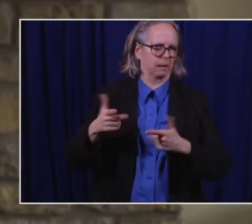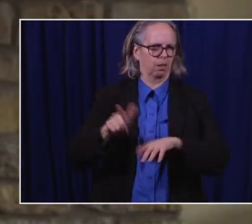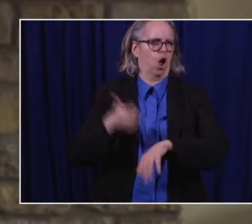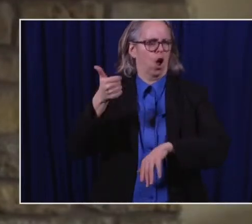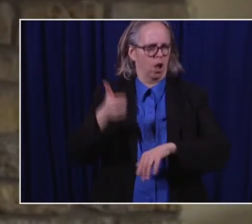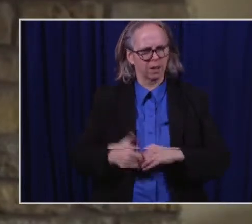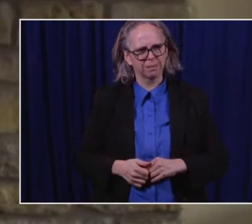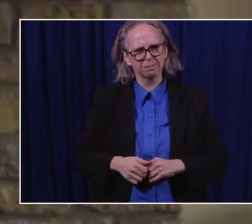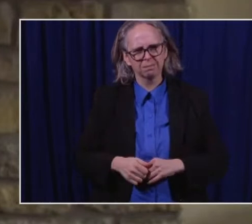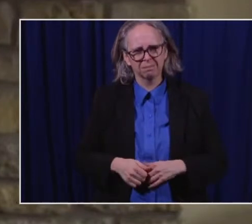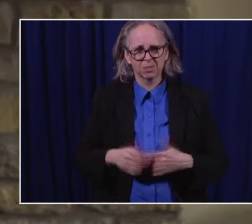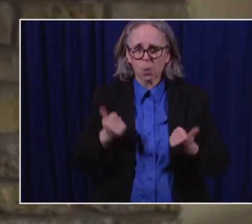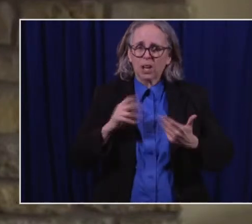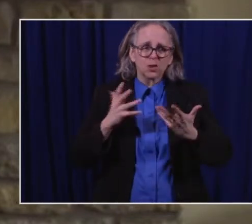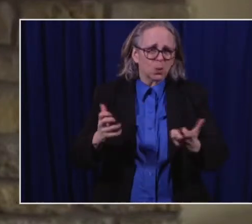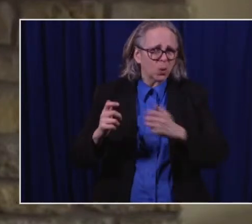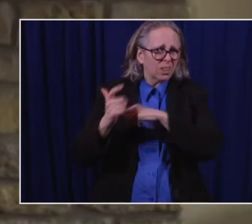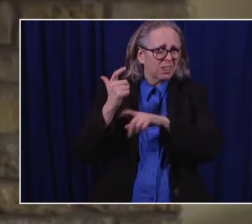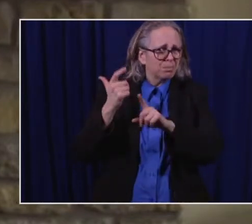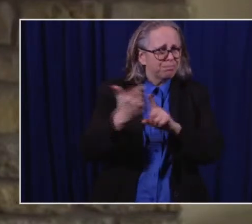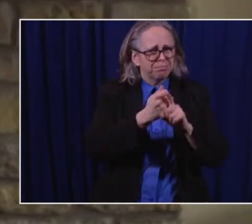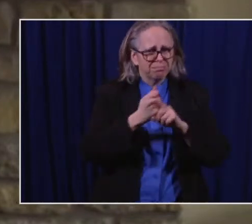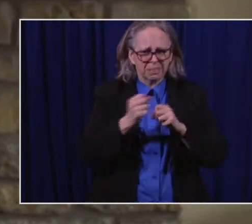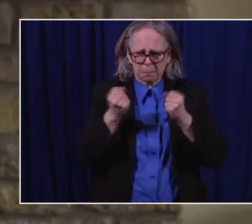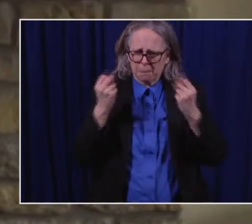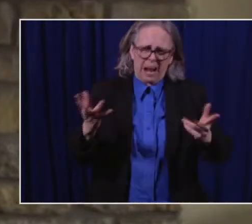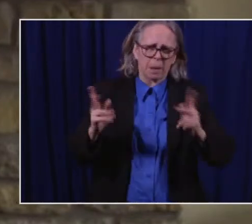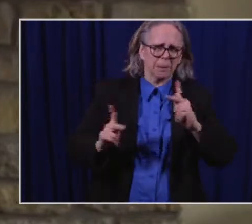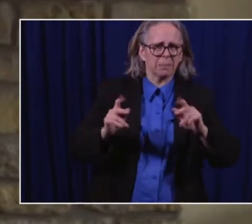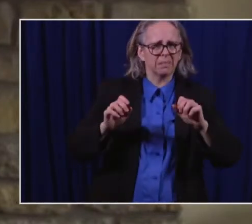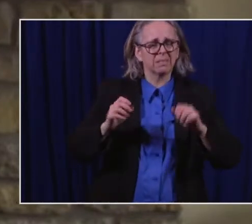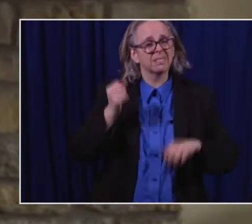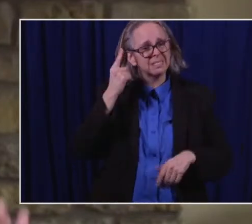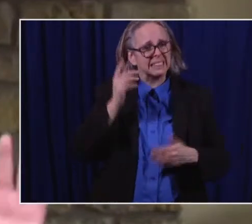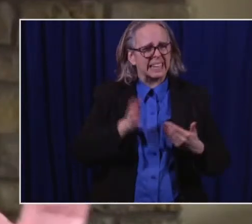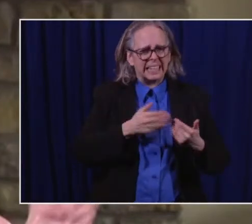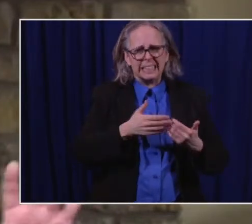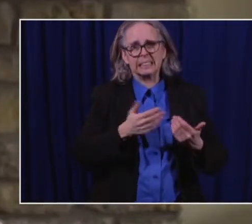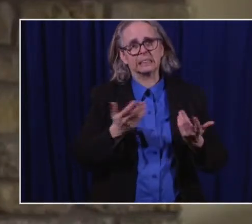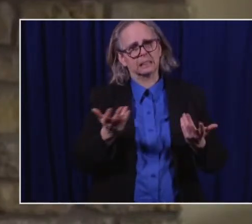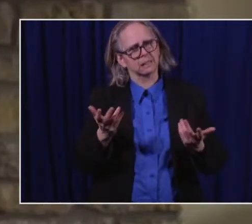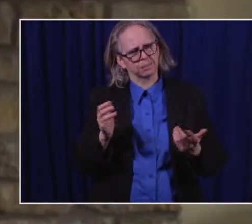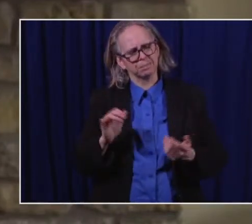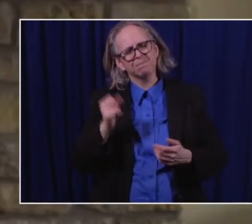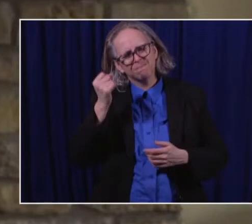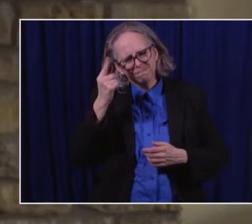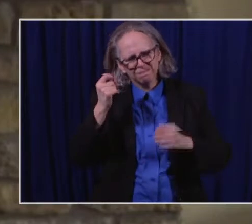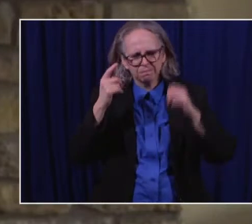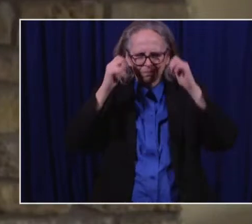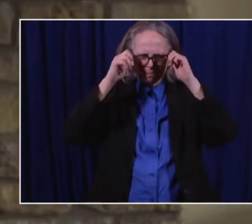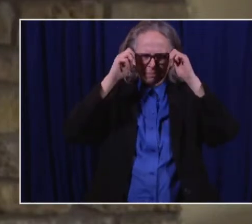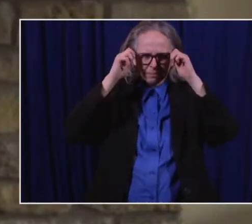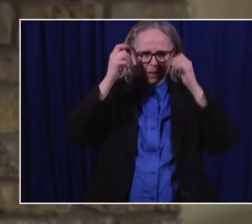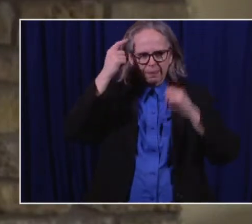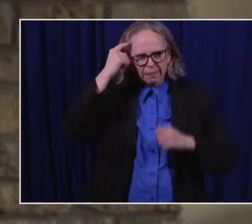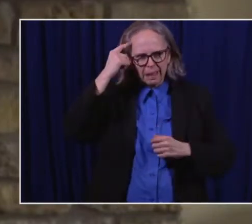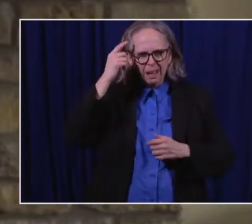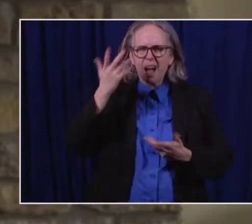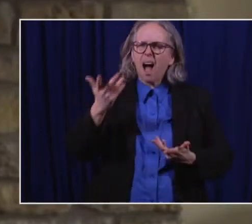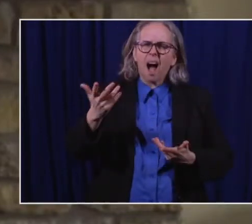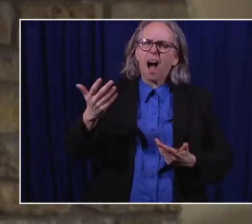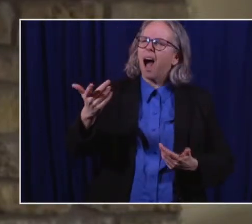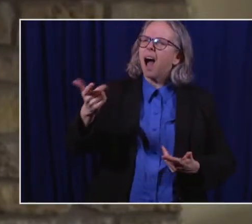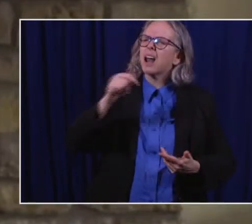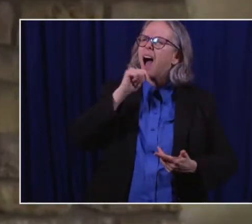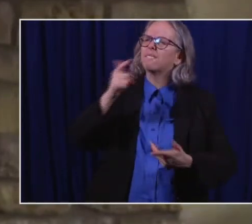as we can to people. But there's always going to be, I've got emails from, how come you let somebody go first? How come you let